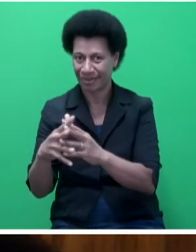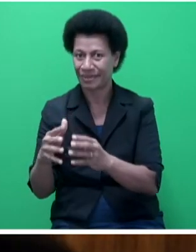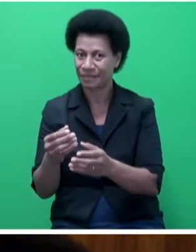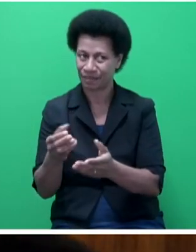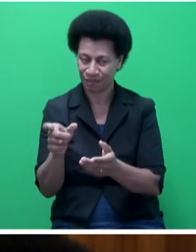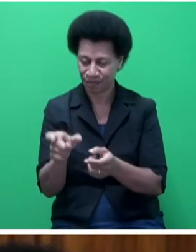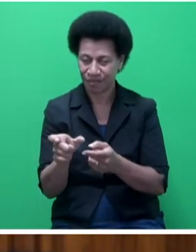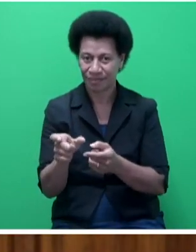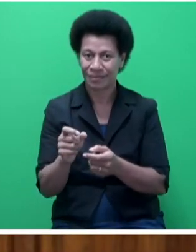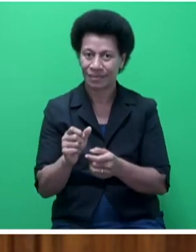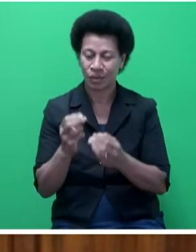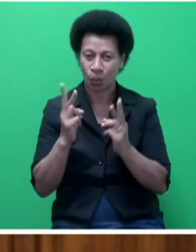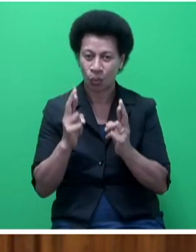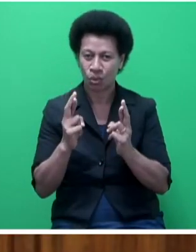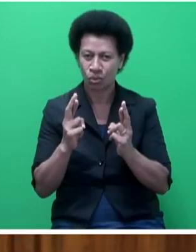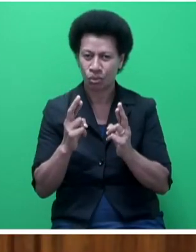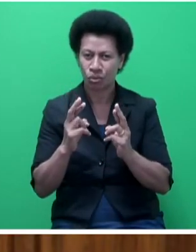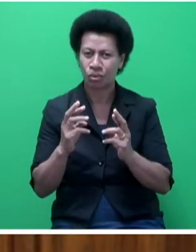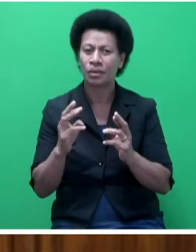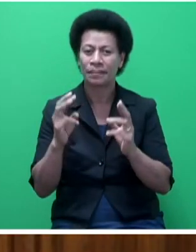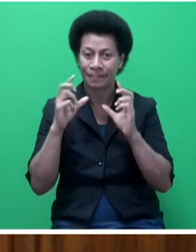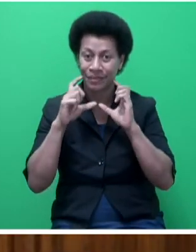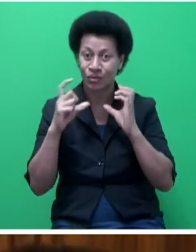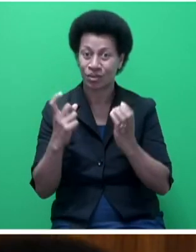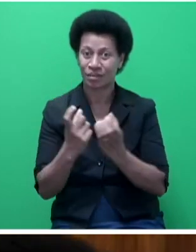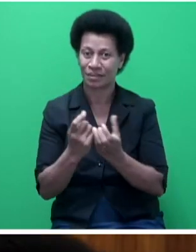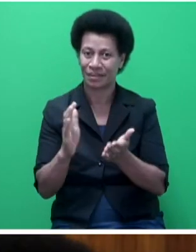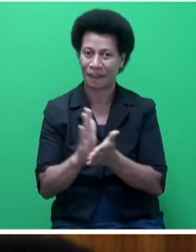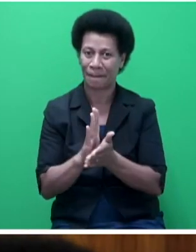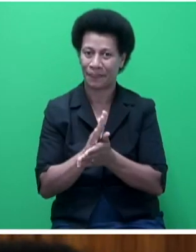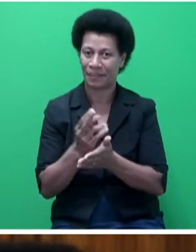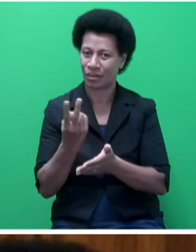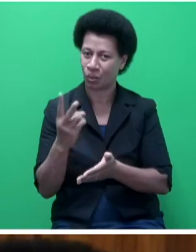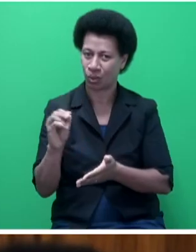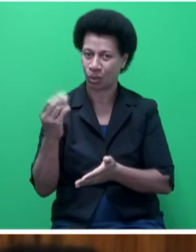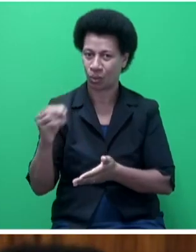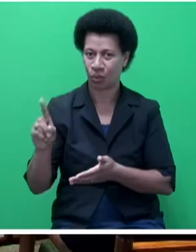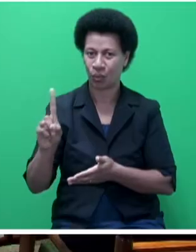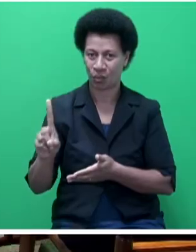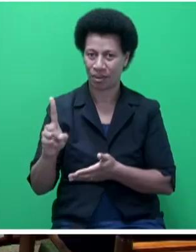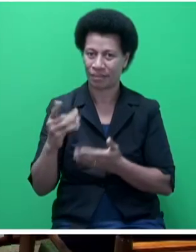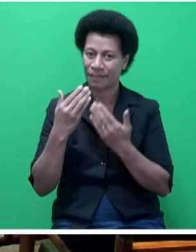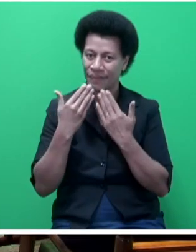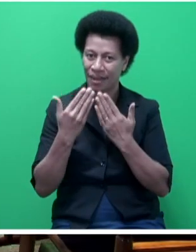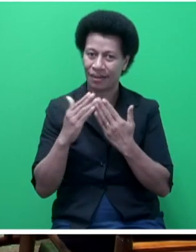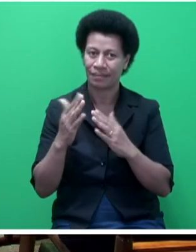and Happy 2021. Thank you. Dhanyawad. Vinakapkalevu.